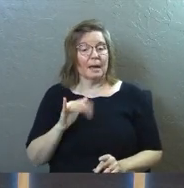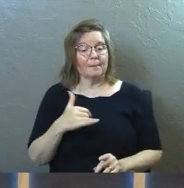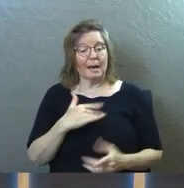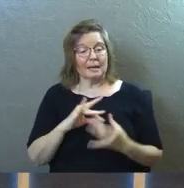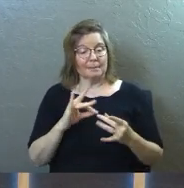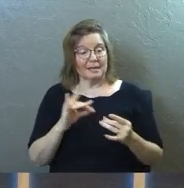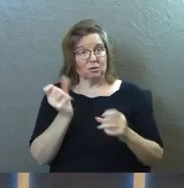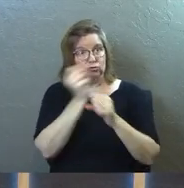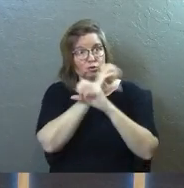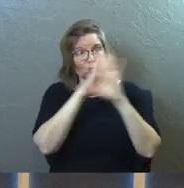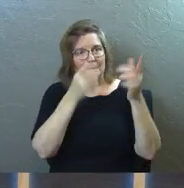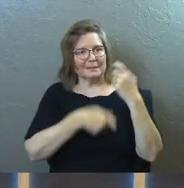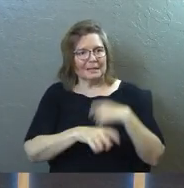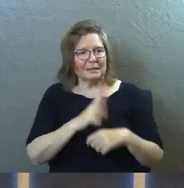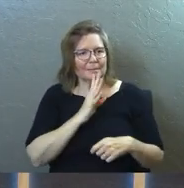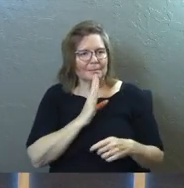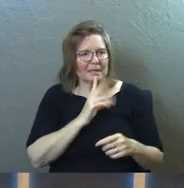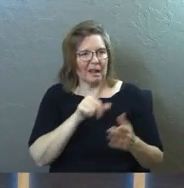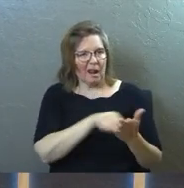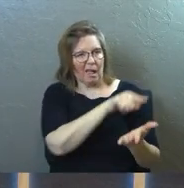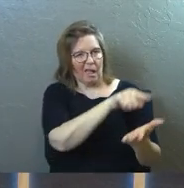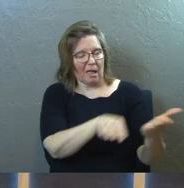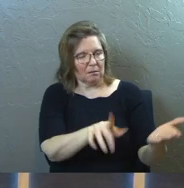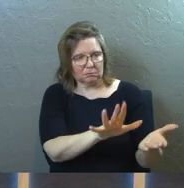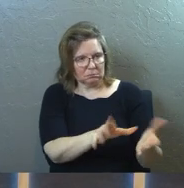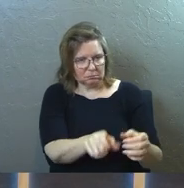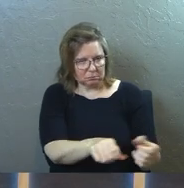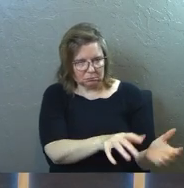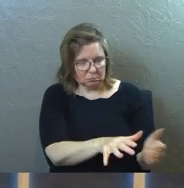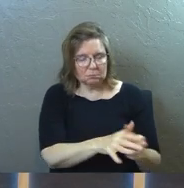And by speaking a dream instead of speaking condemnation,